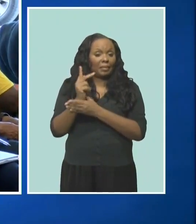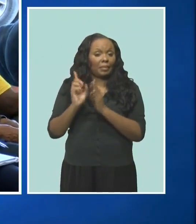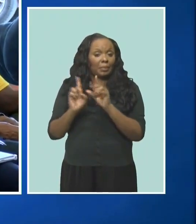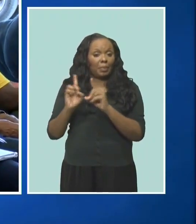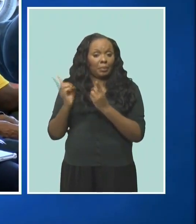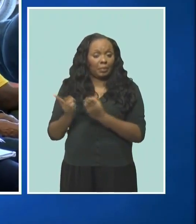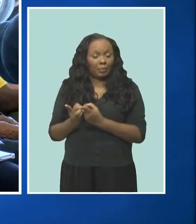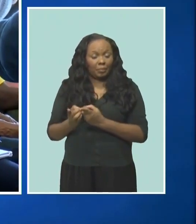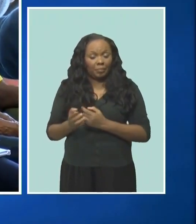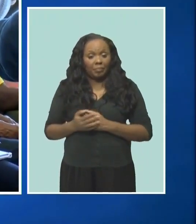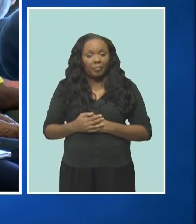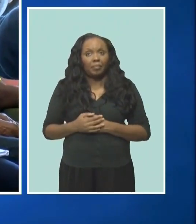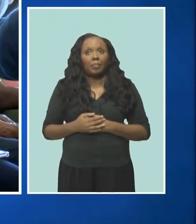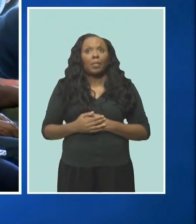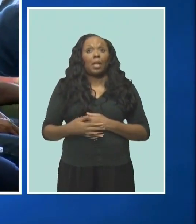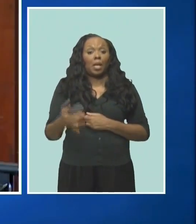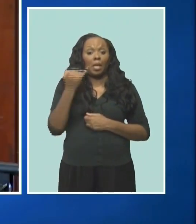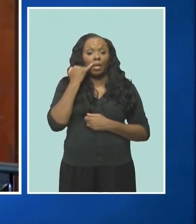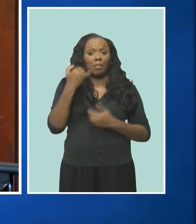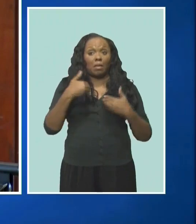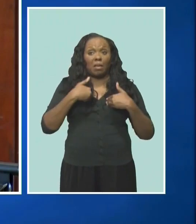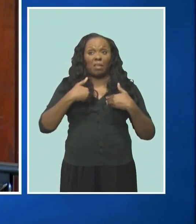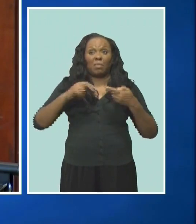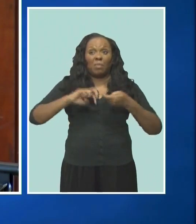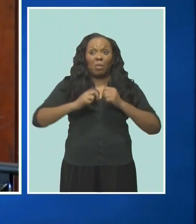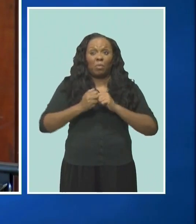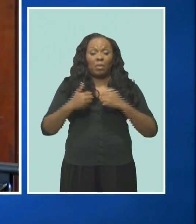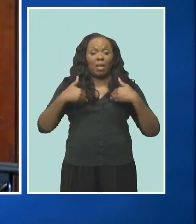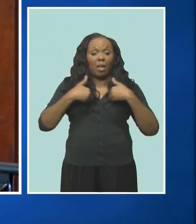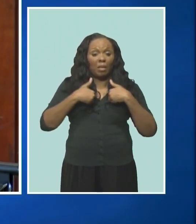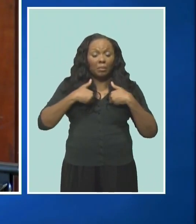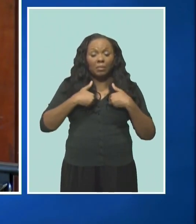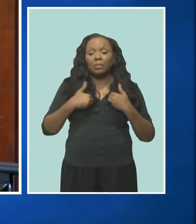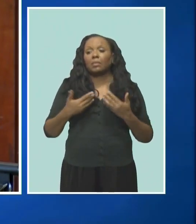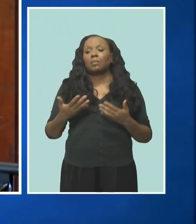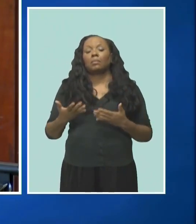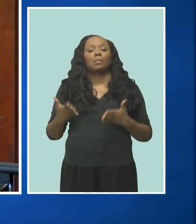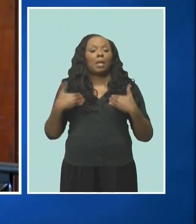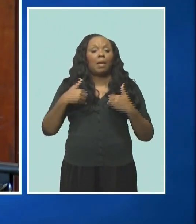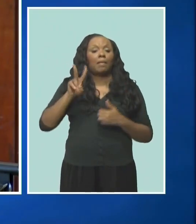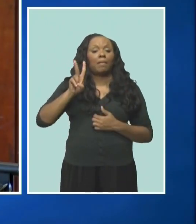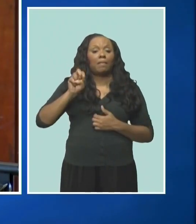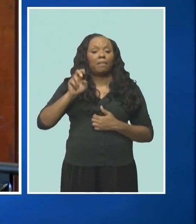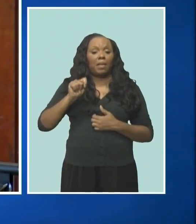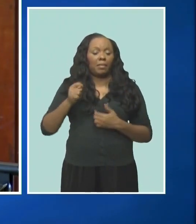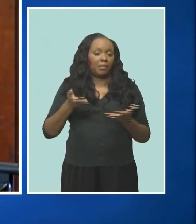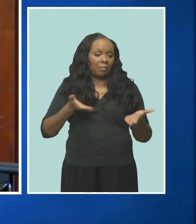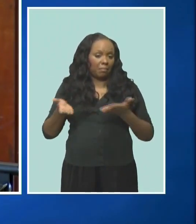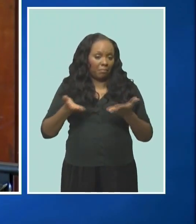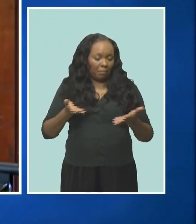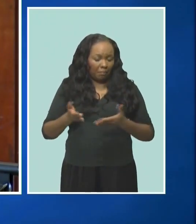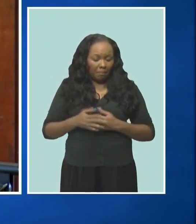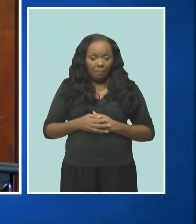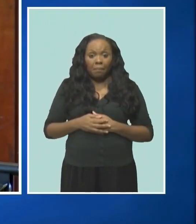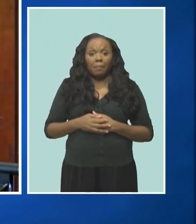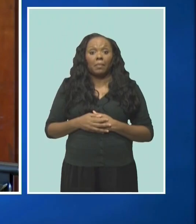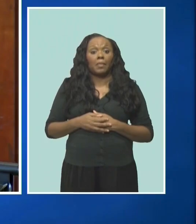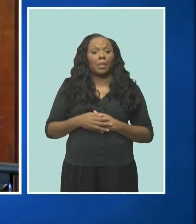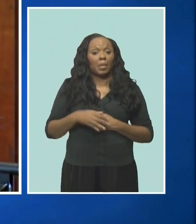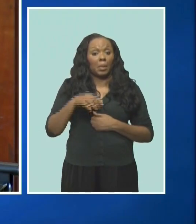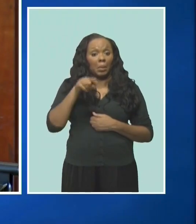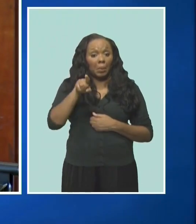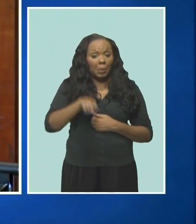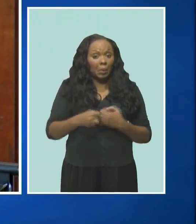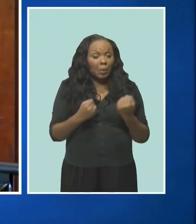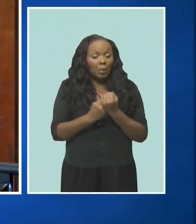If you have problems with animals, we have the veterinary services that can deal with that. If you need